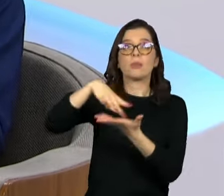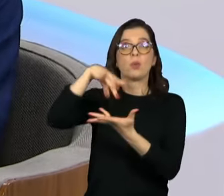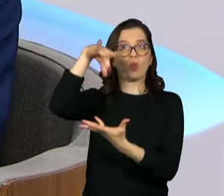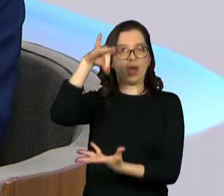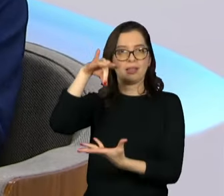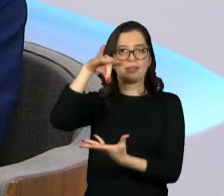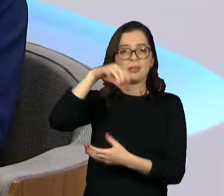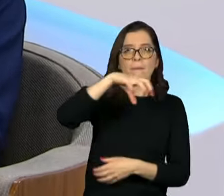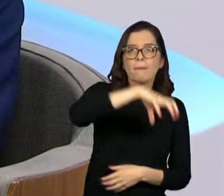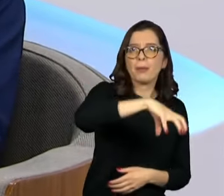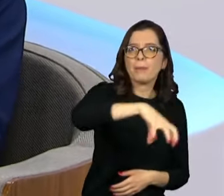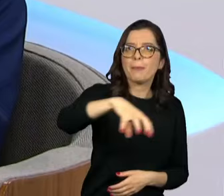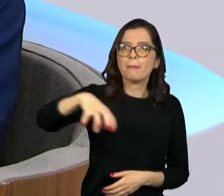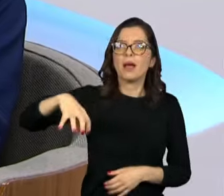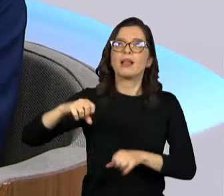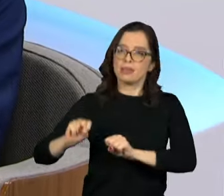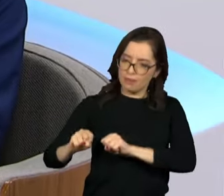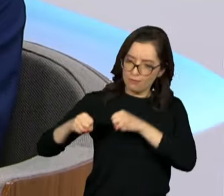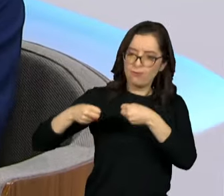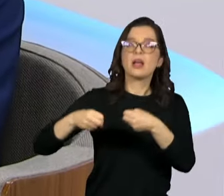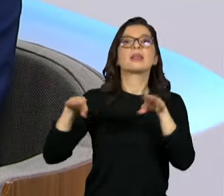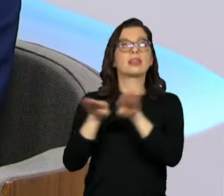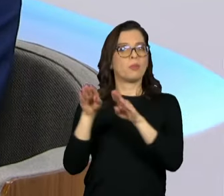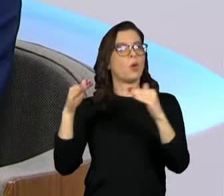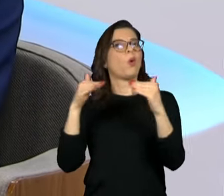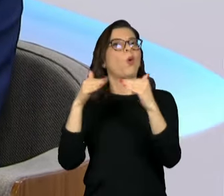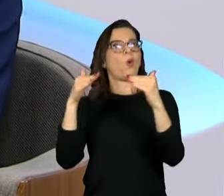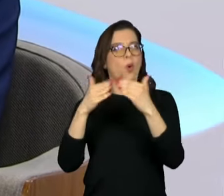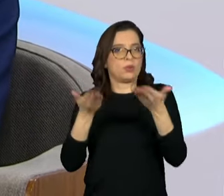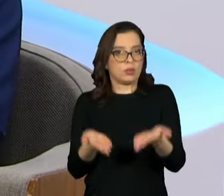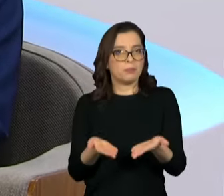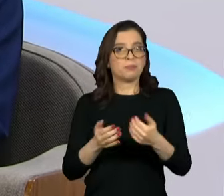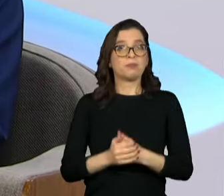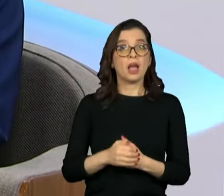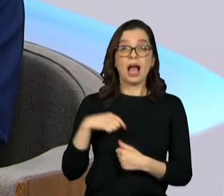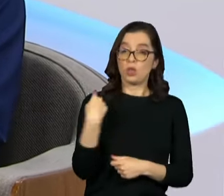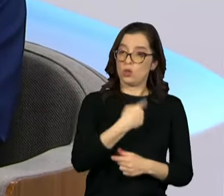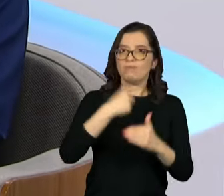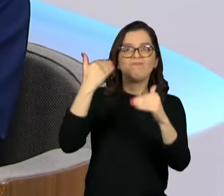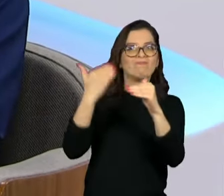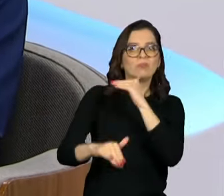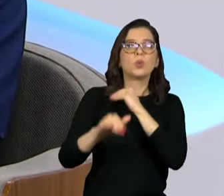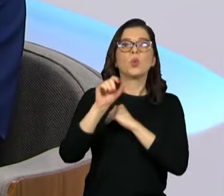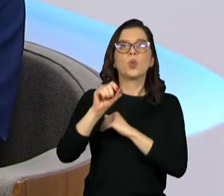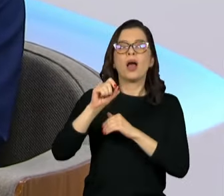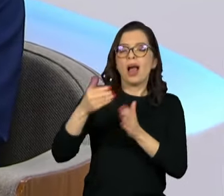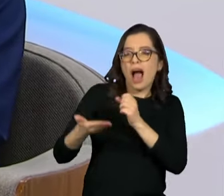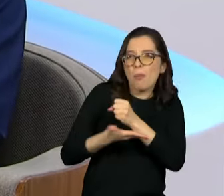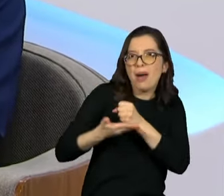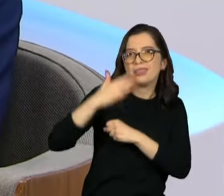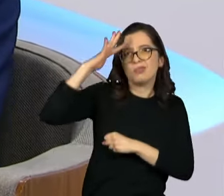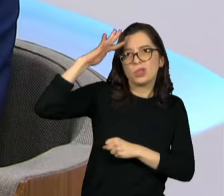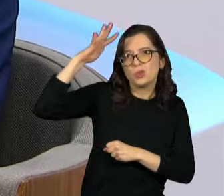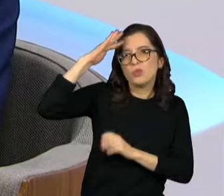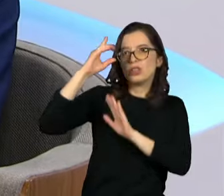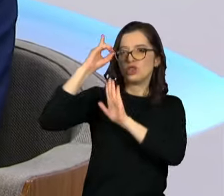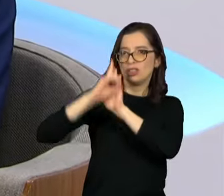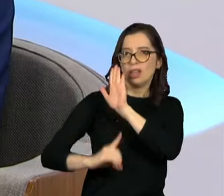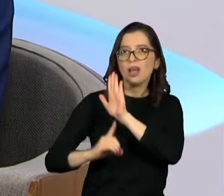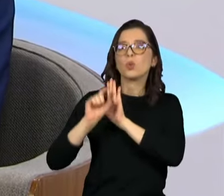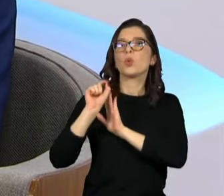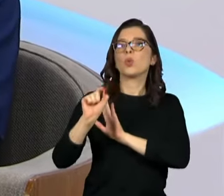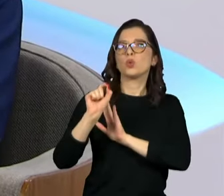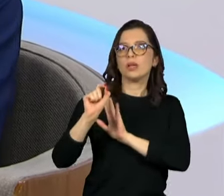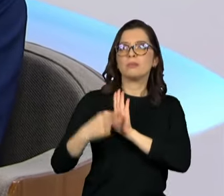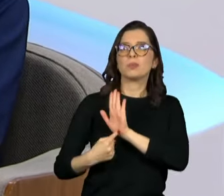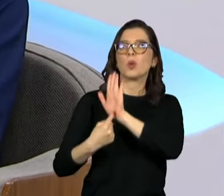having institutions that uphold rights. We agree about that. Where we disagree is on the philosophical basis of